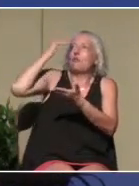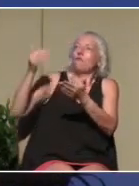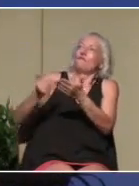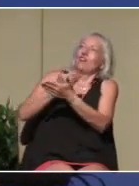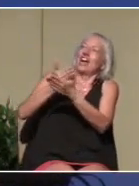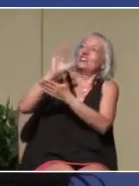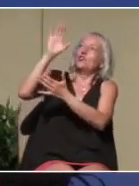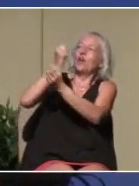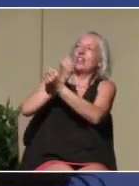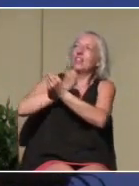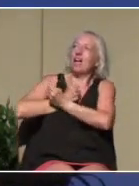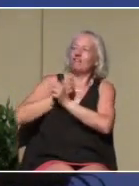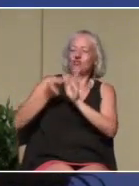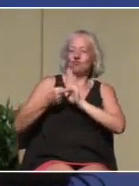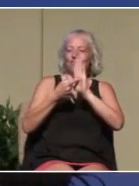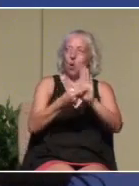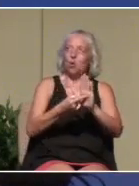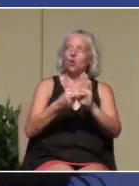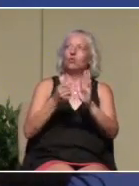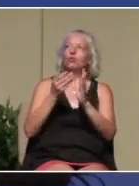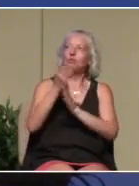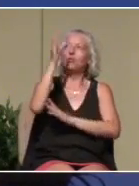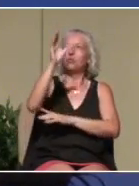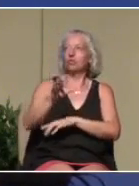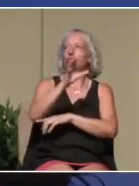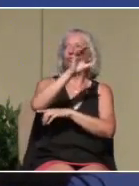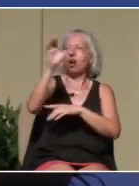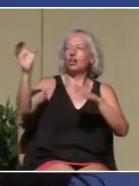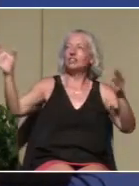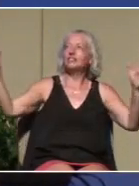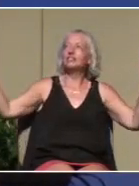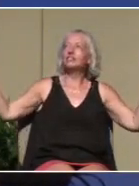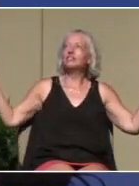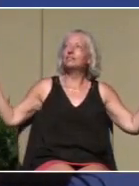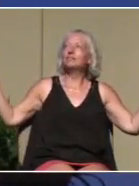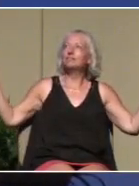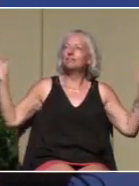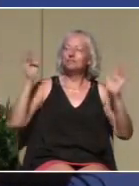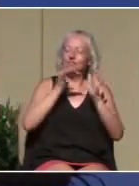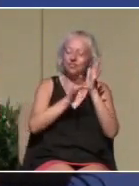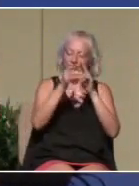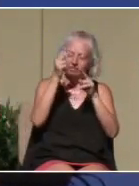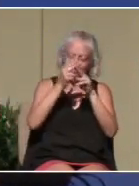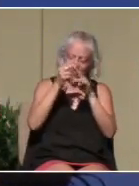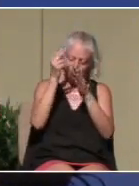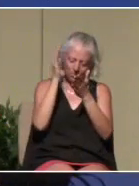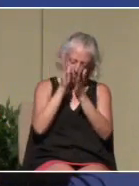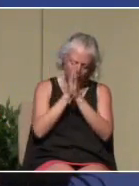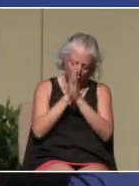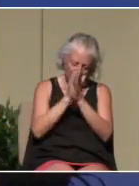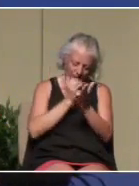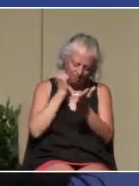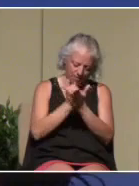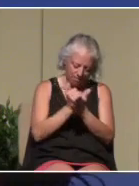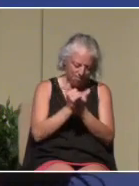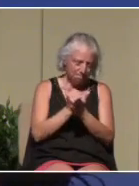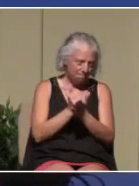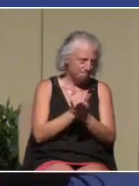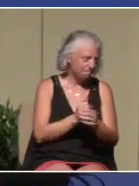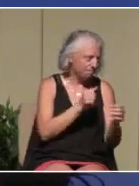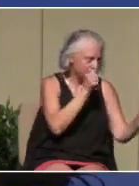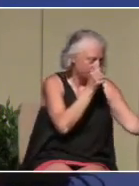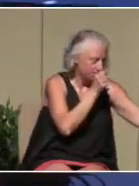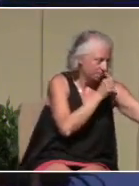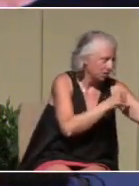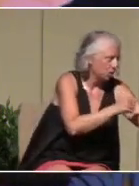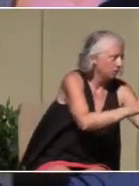shown to us in the cross of Jesus. And it's in Jesus' name we pray. Amen.